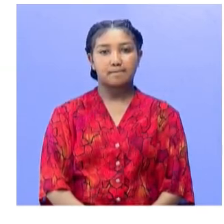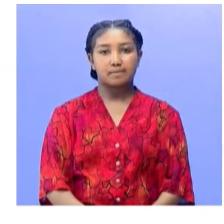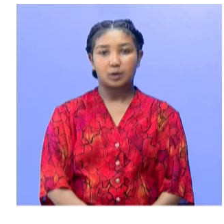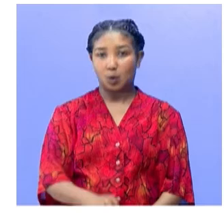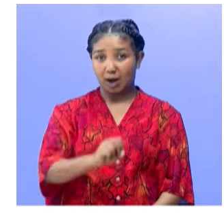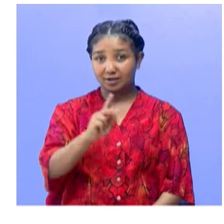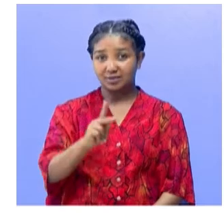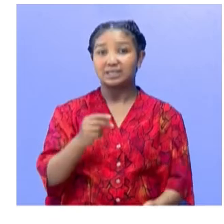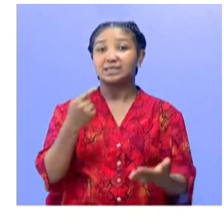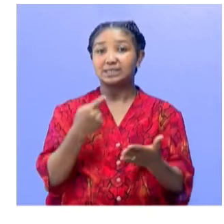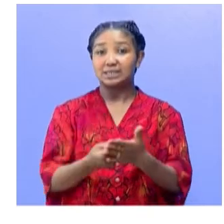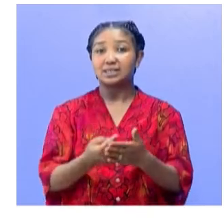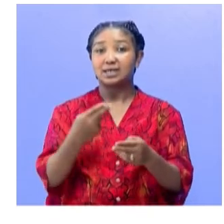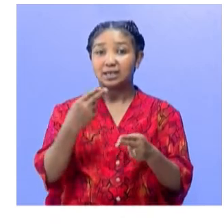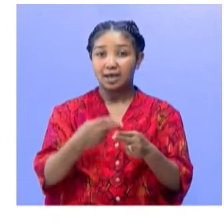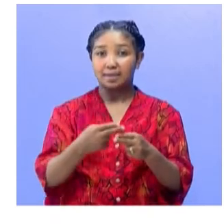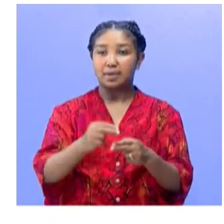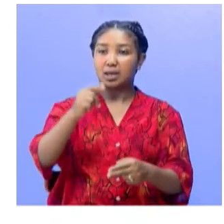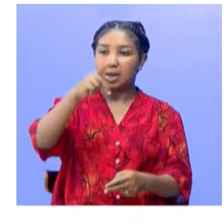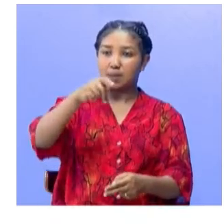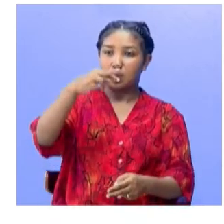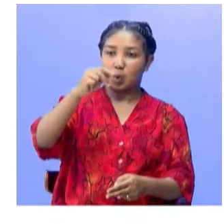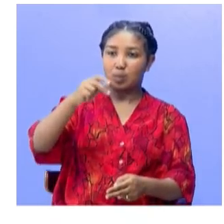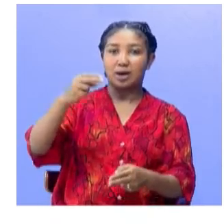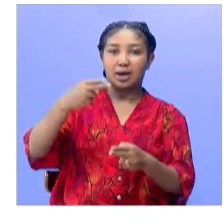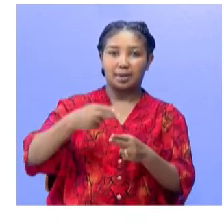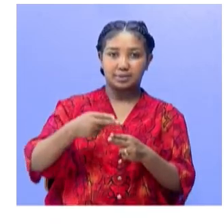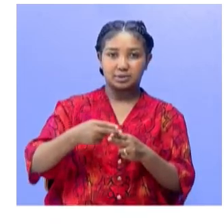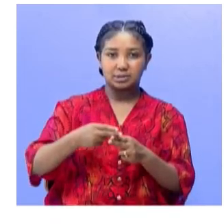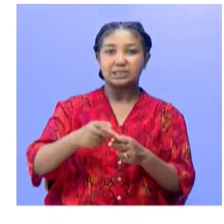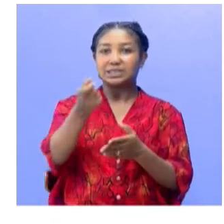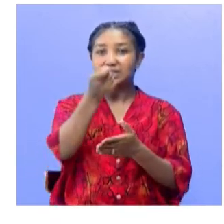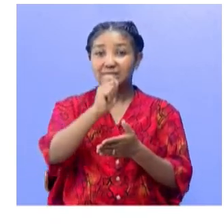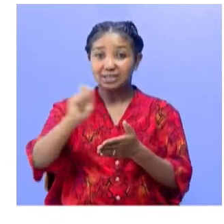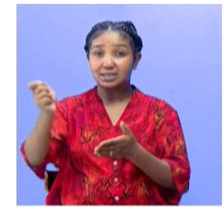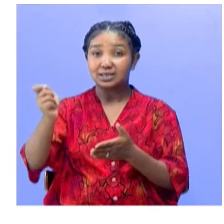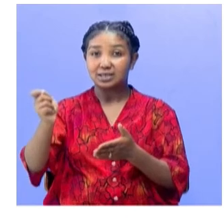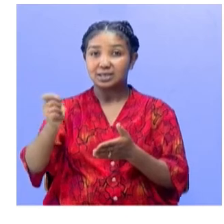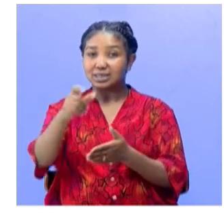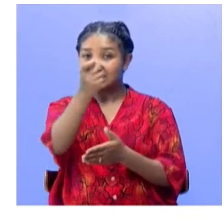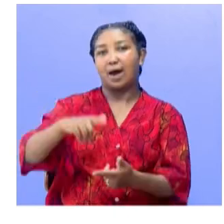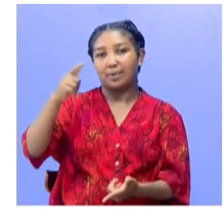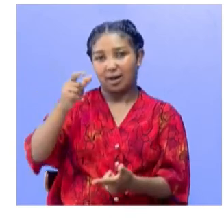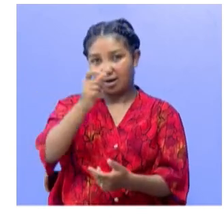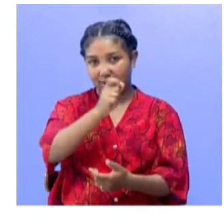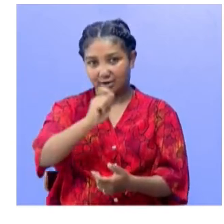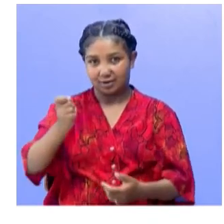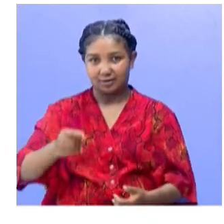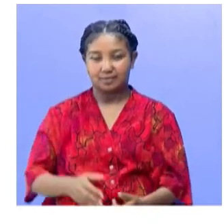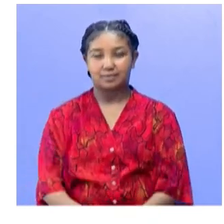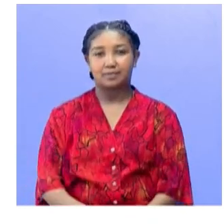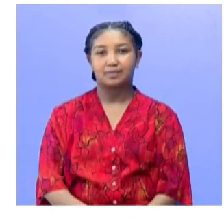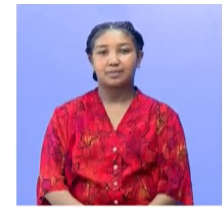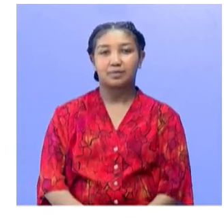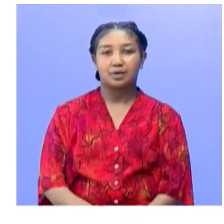All right? These names, proper names, when you write them, they are written, yes? They are,